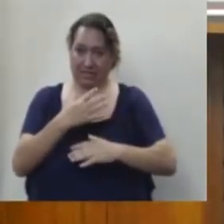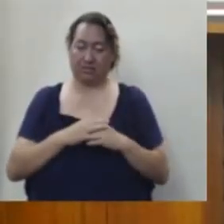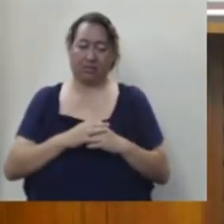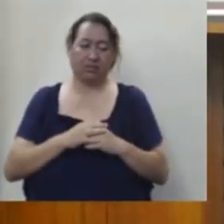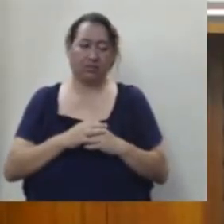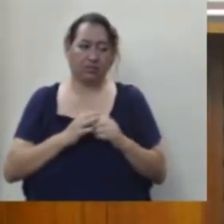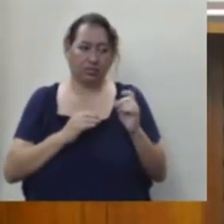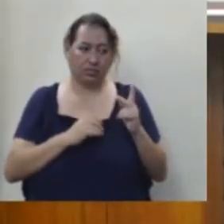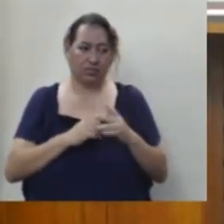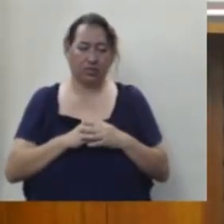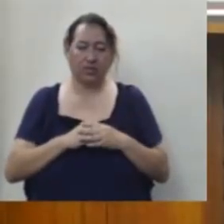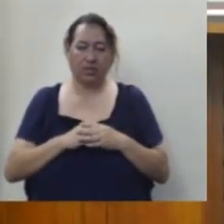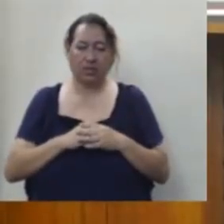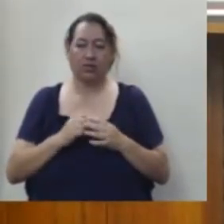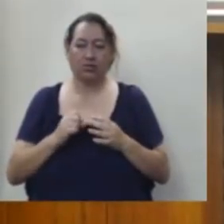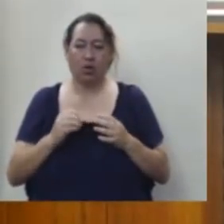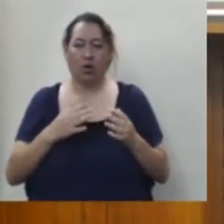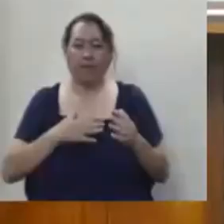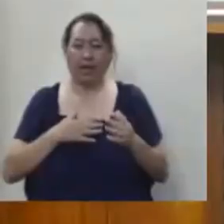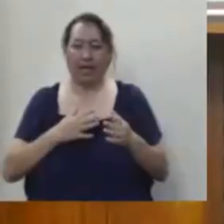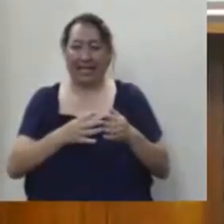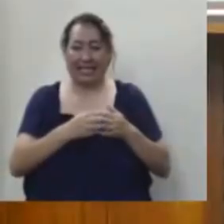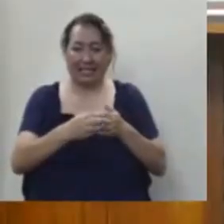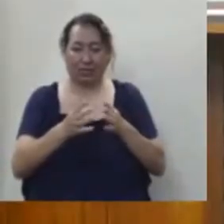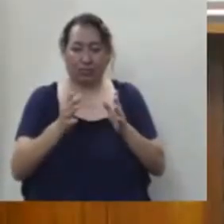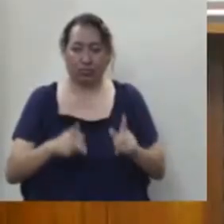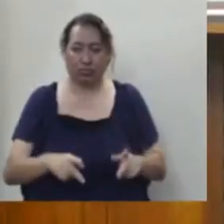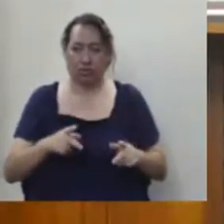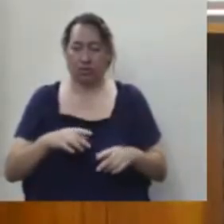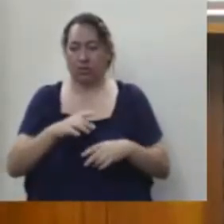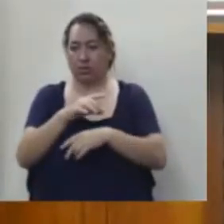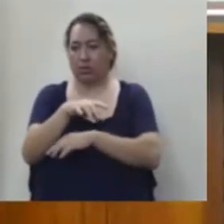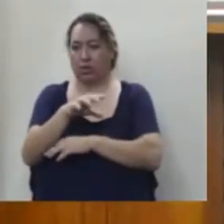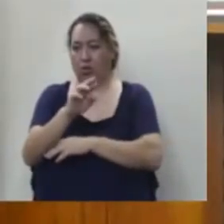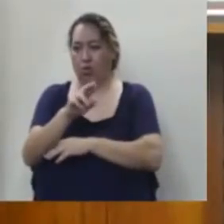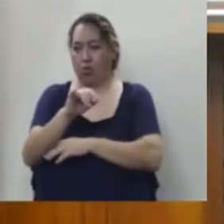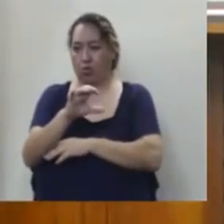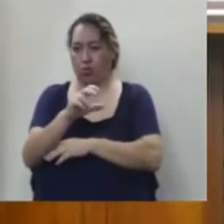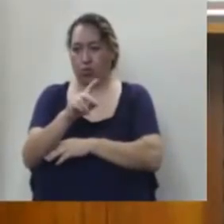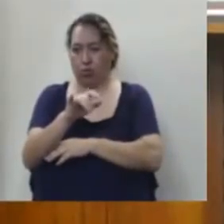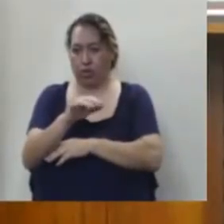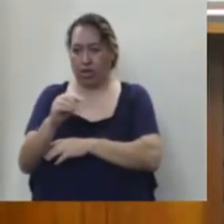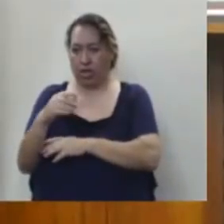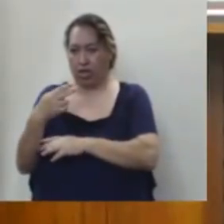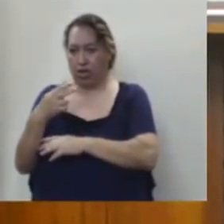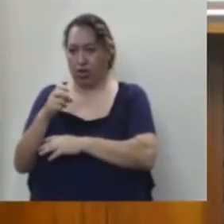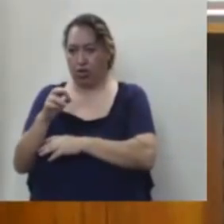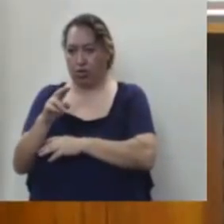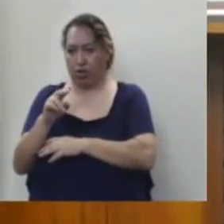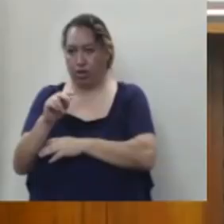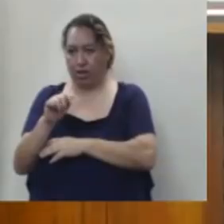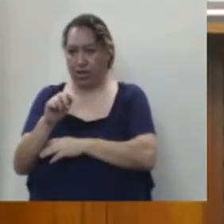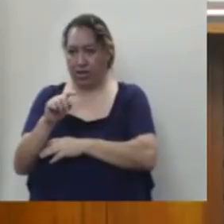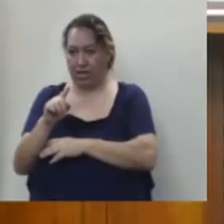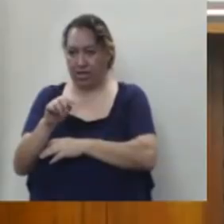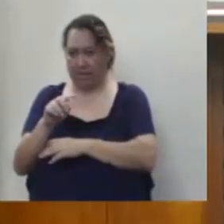my lead person there is Dr. Ricky Hernandez, who is the Deputy Director for GITA. Then we